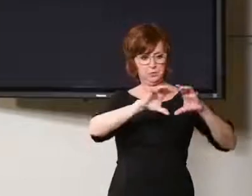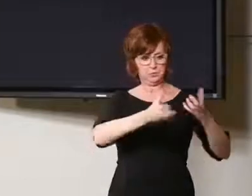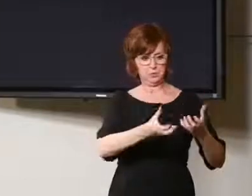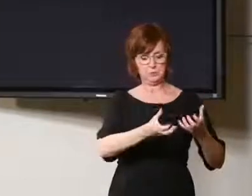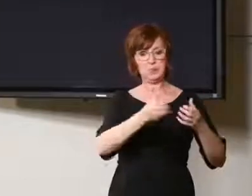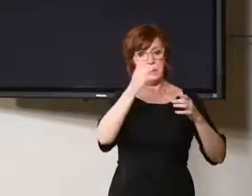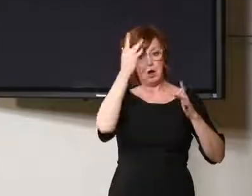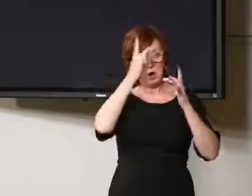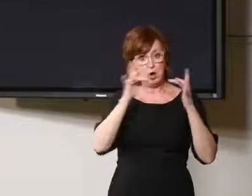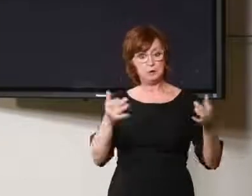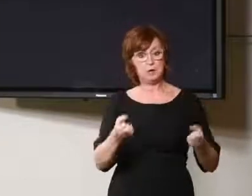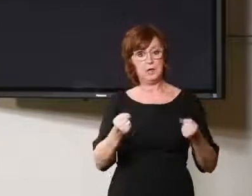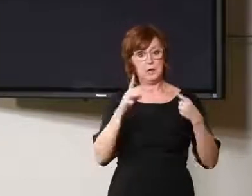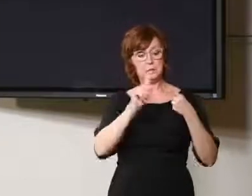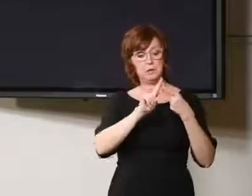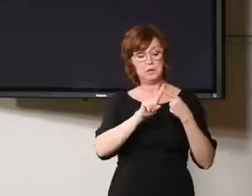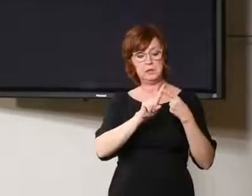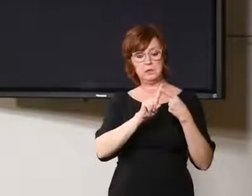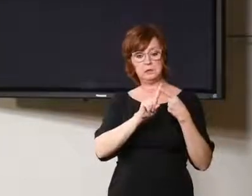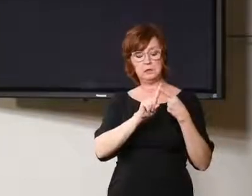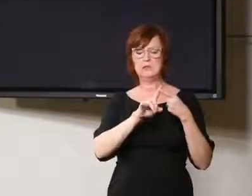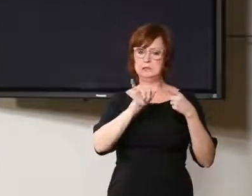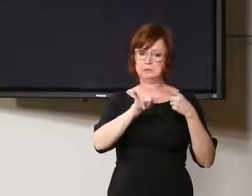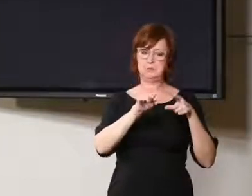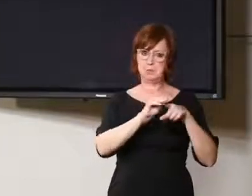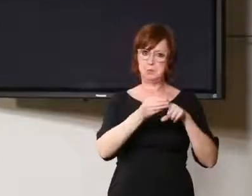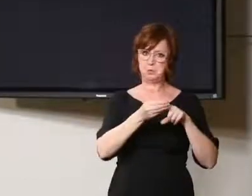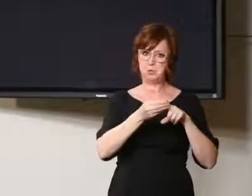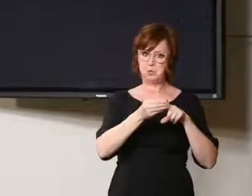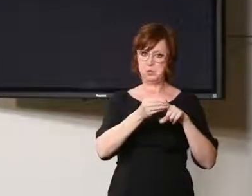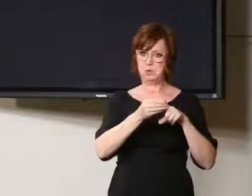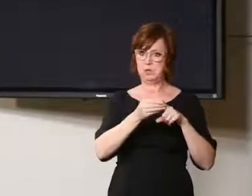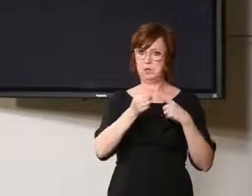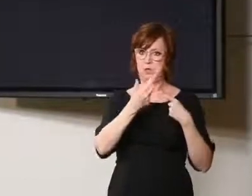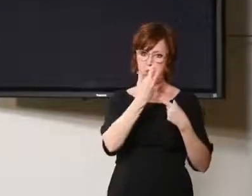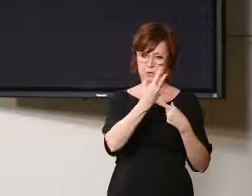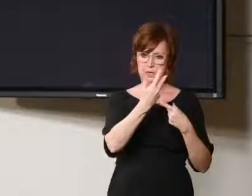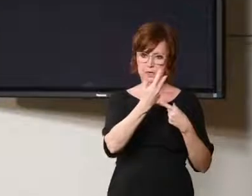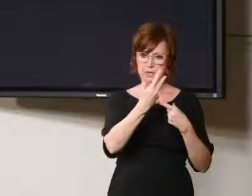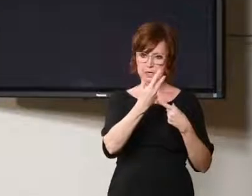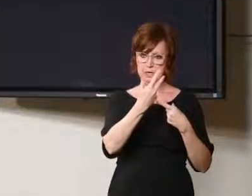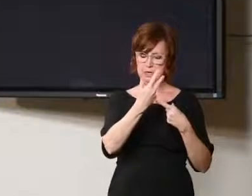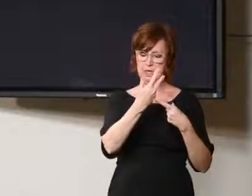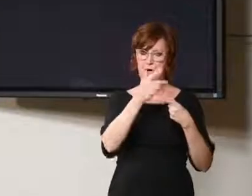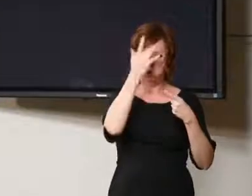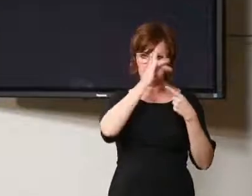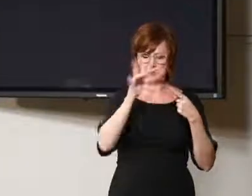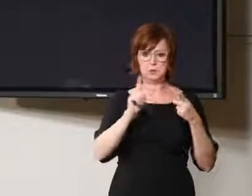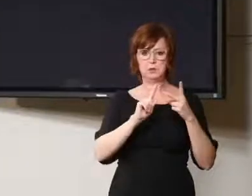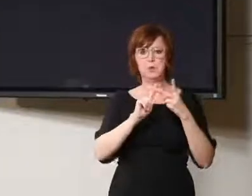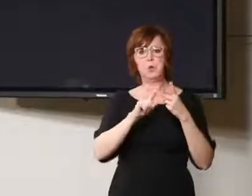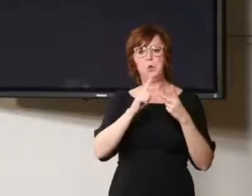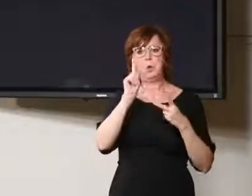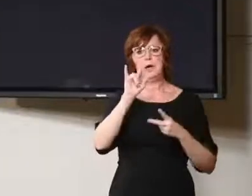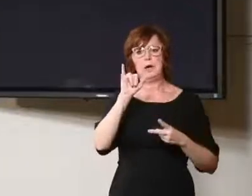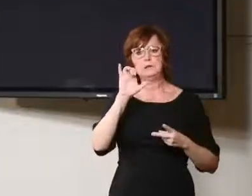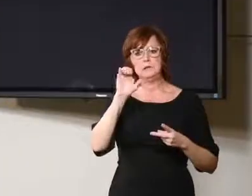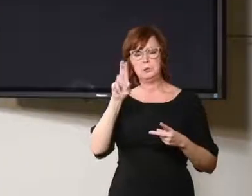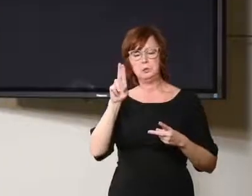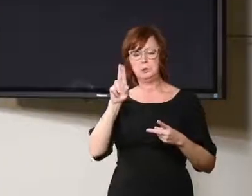people hospitalized remains stable in terms of 3 people in inpatient care, 1 in ICU, and these numbers keep going